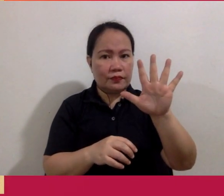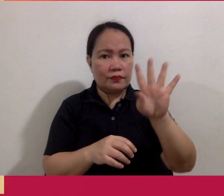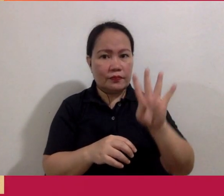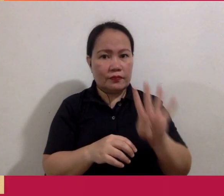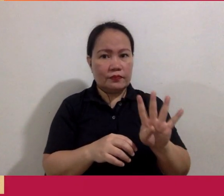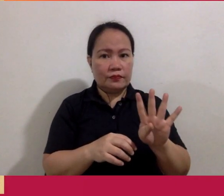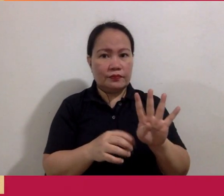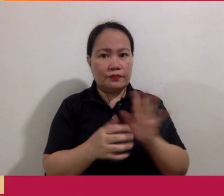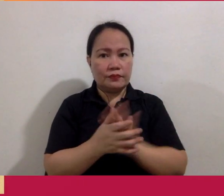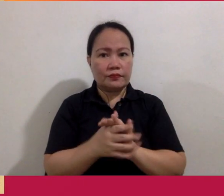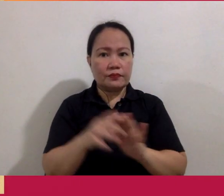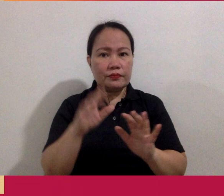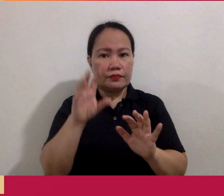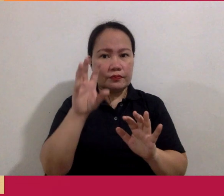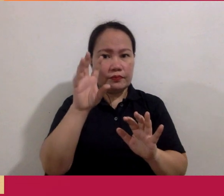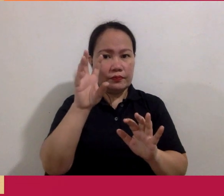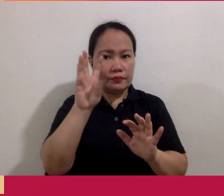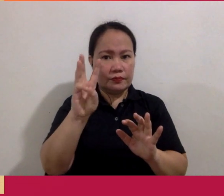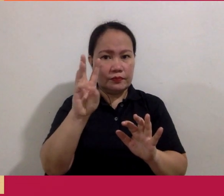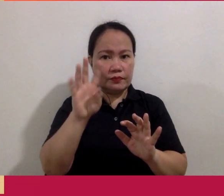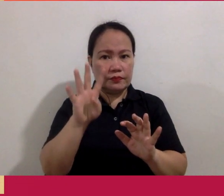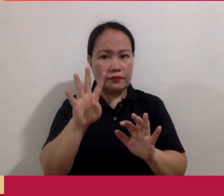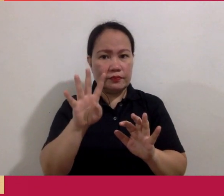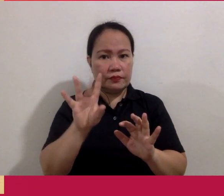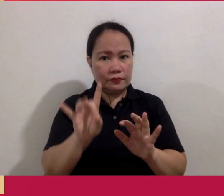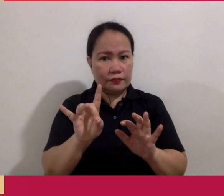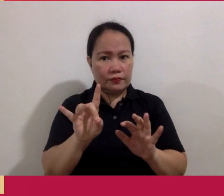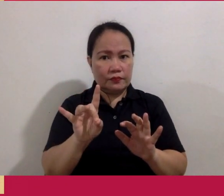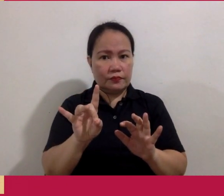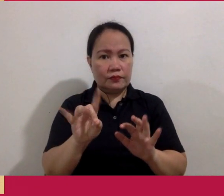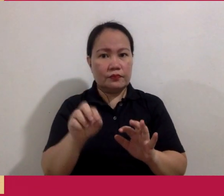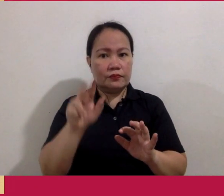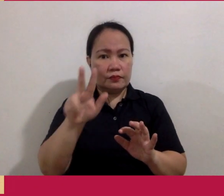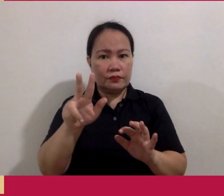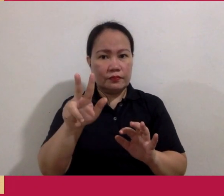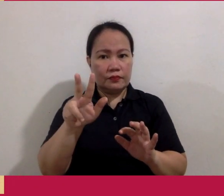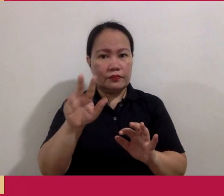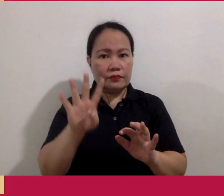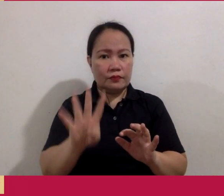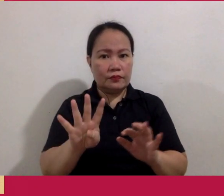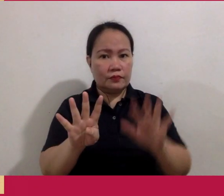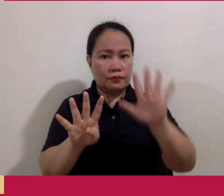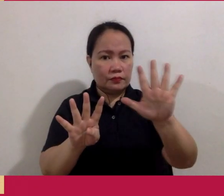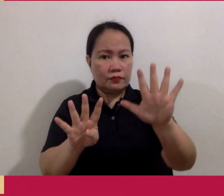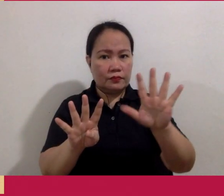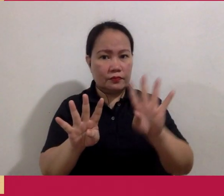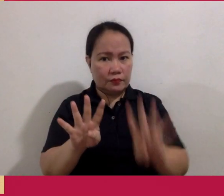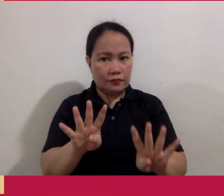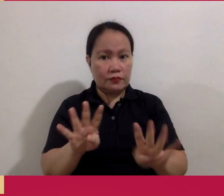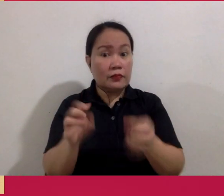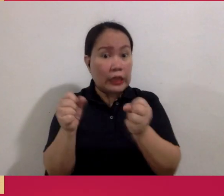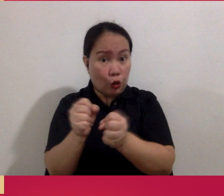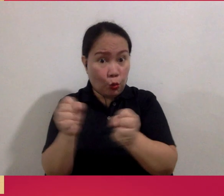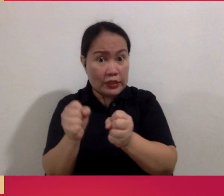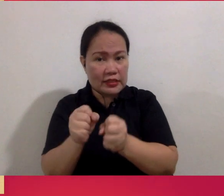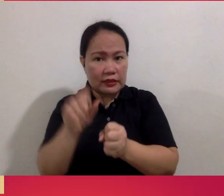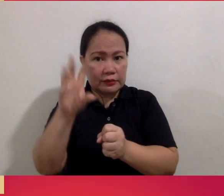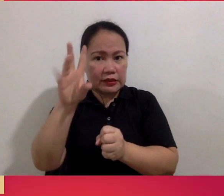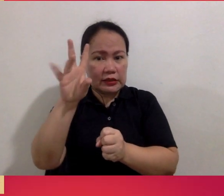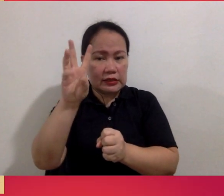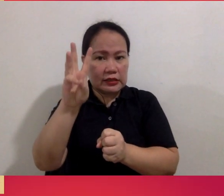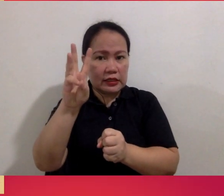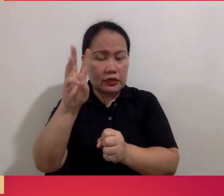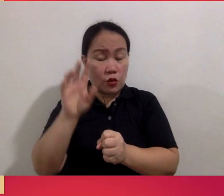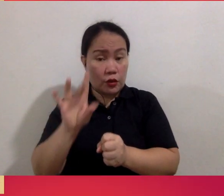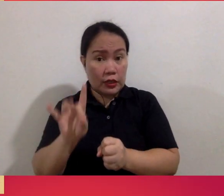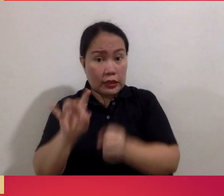5 over 4. So 6 over 8, pwede natin kunin yung lowest term. So that is 3 over 4 plus 5 over